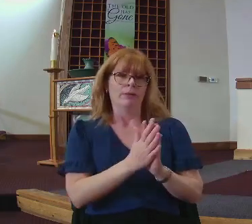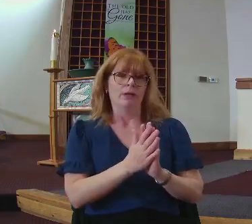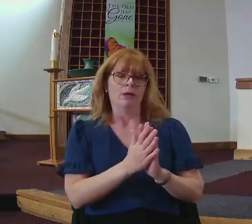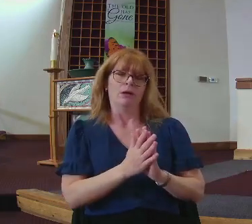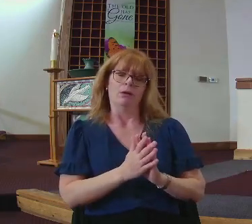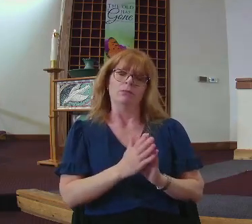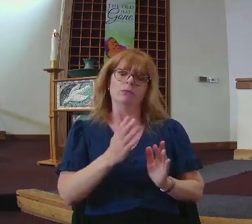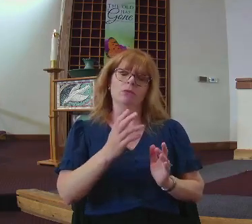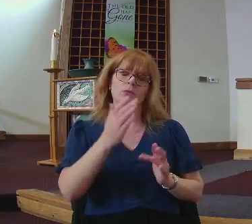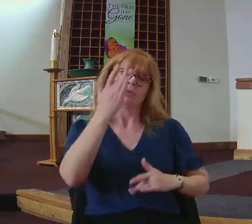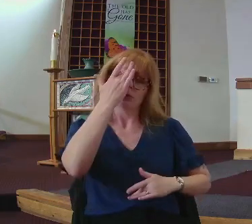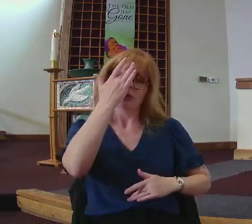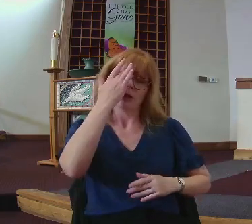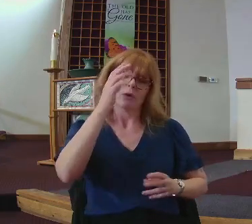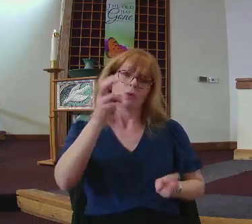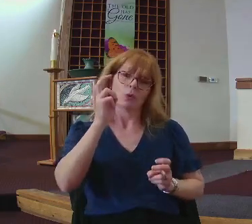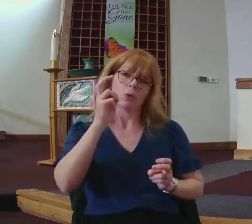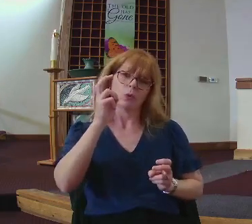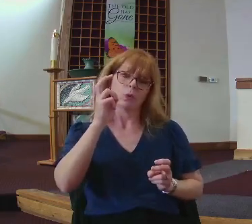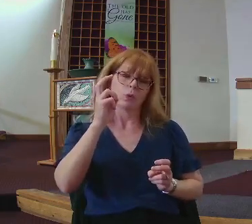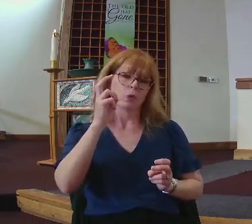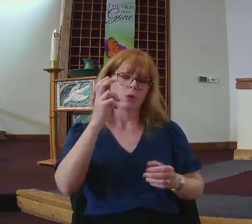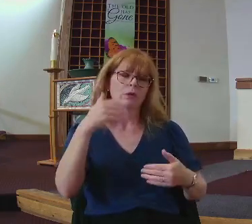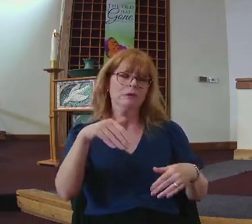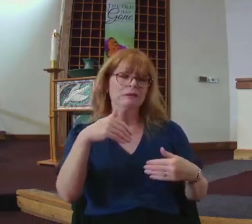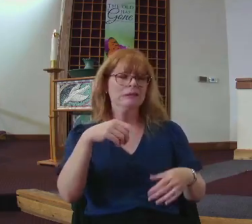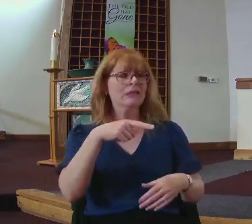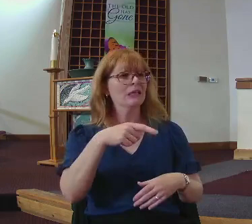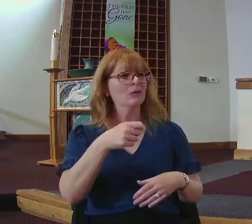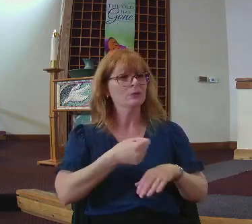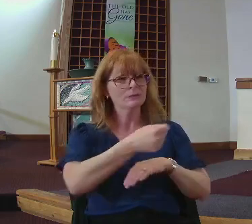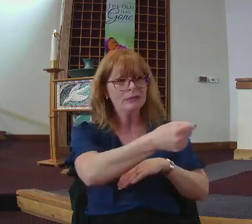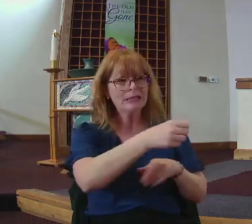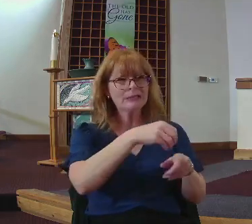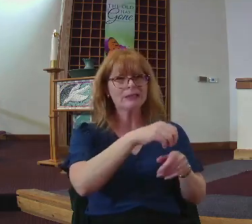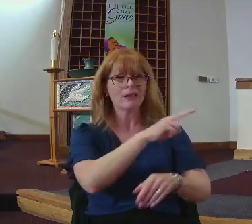sick. And he was in the hospital for about a week.